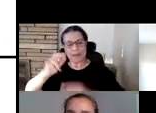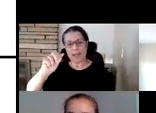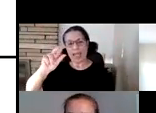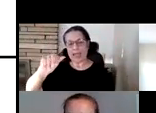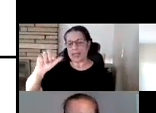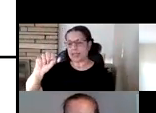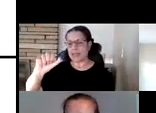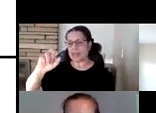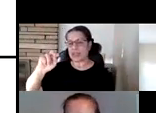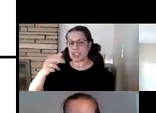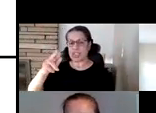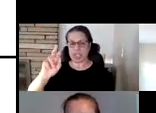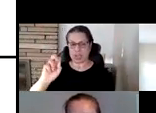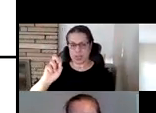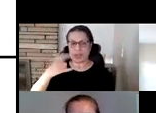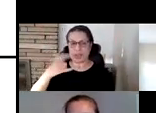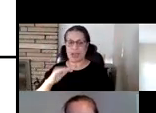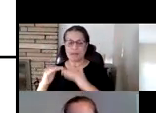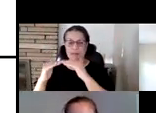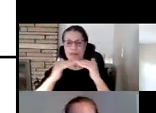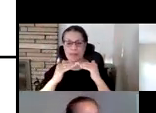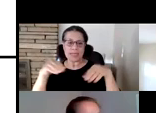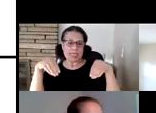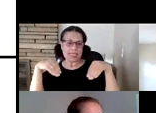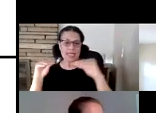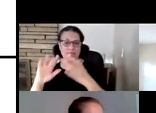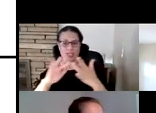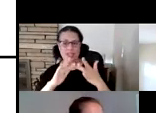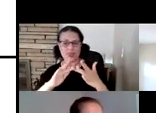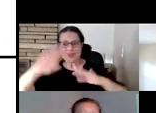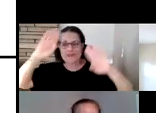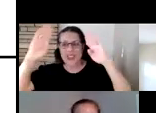the Equity and Sales Network Analyst for the project. So it's nice to meet everyone.